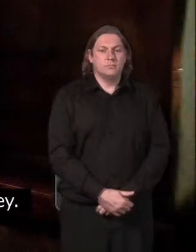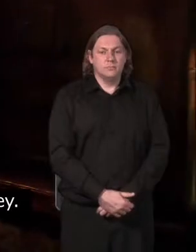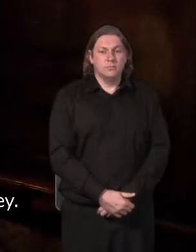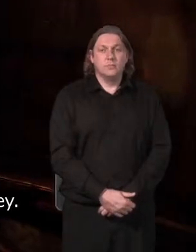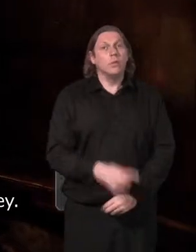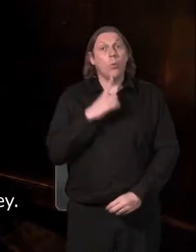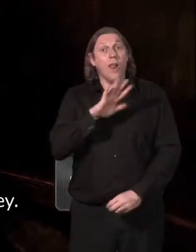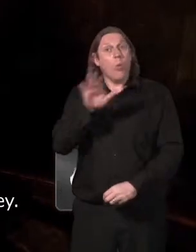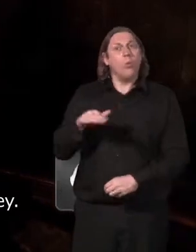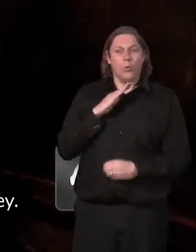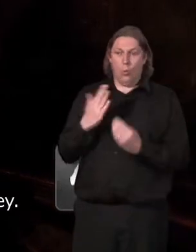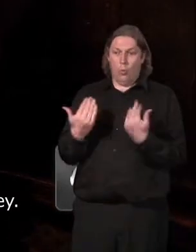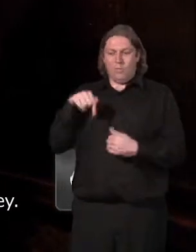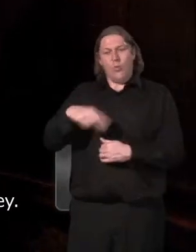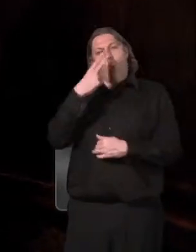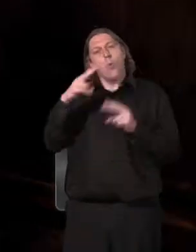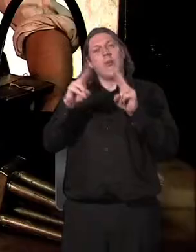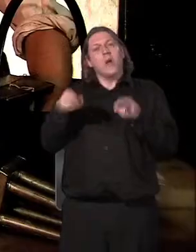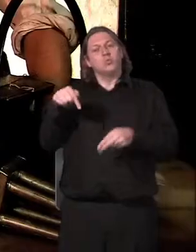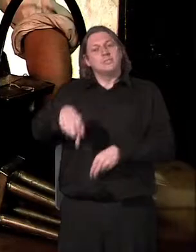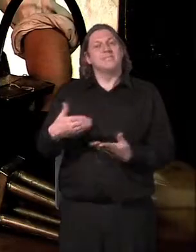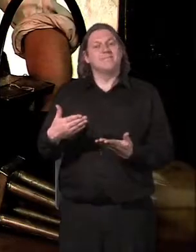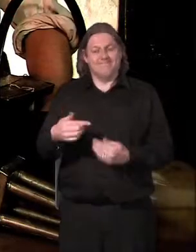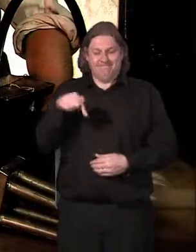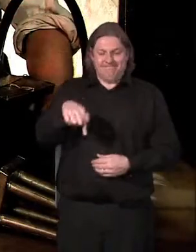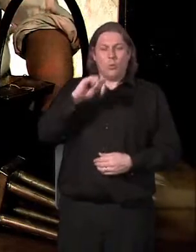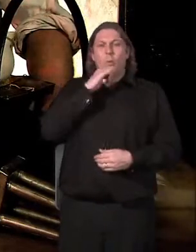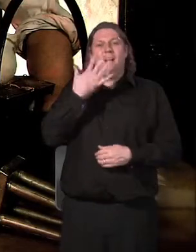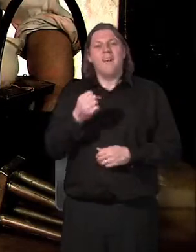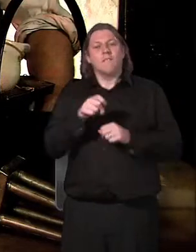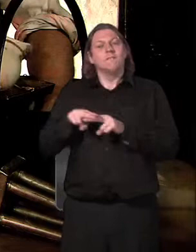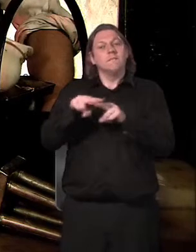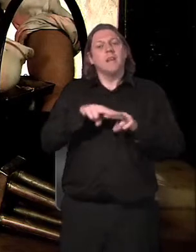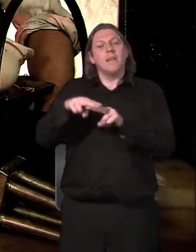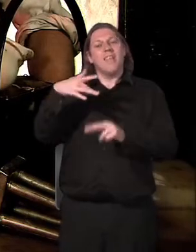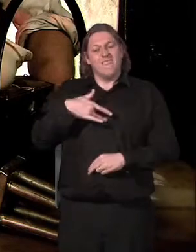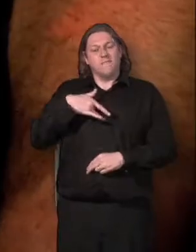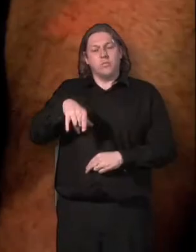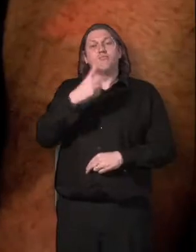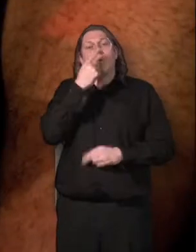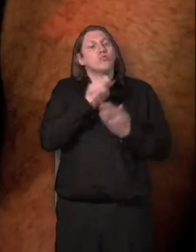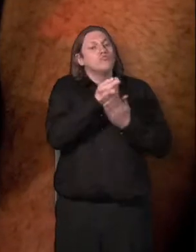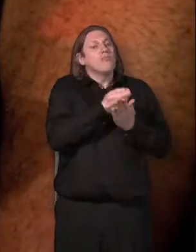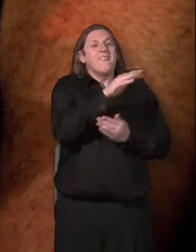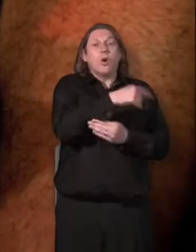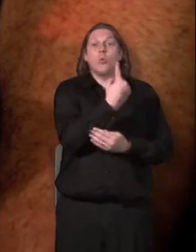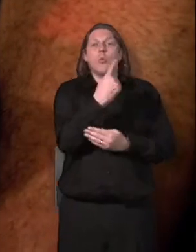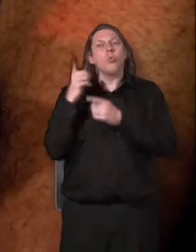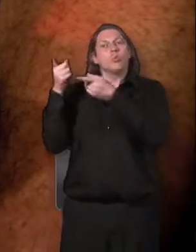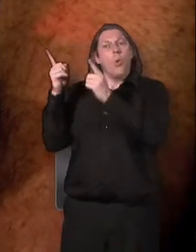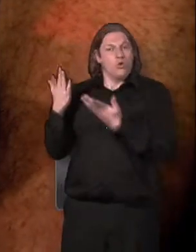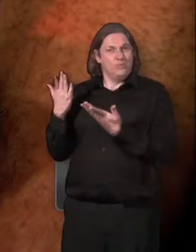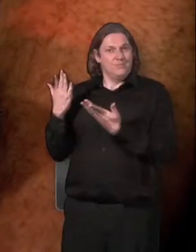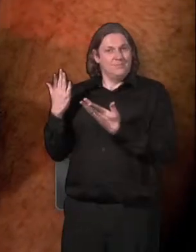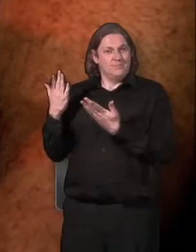Hello there, and welcome to the old house at Pockerley. This is where a large working family would live, probably renting it from the squire.